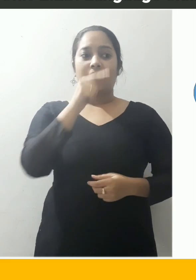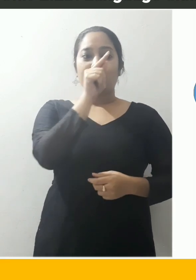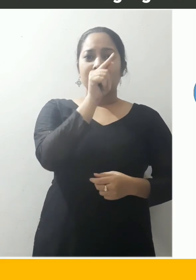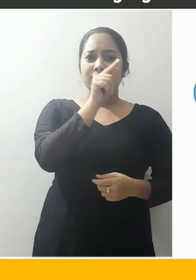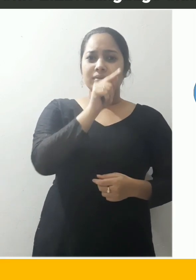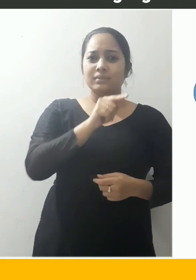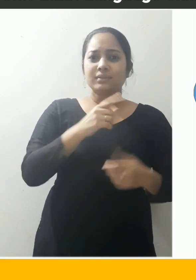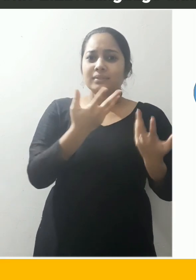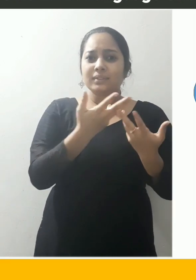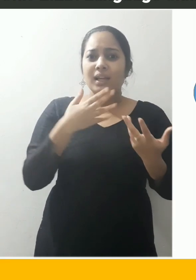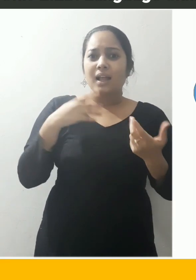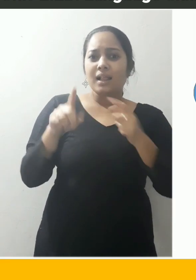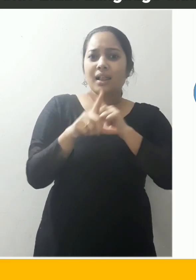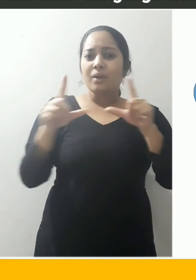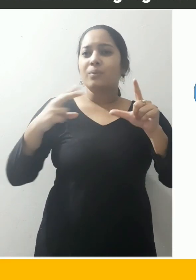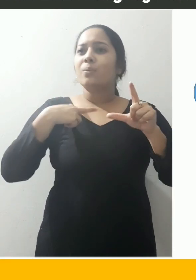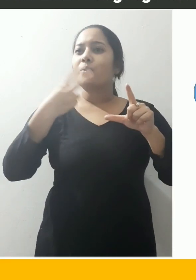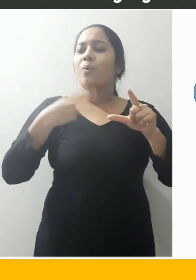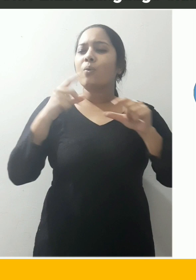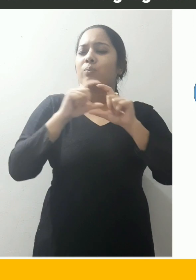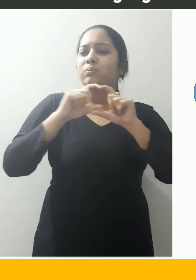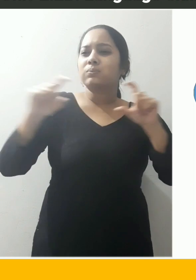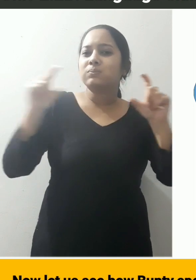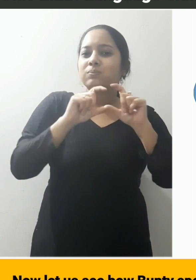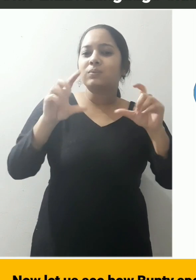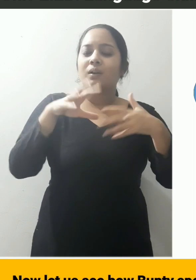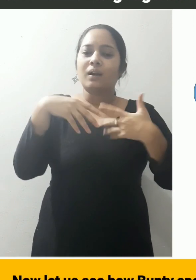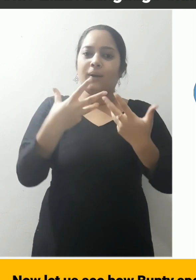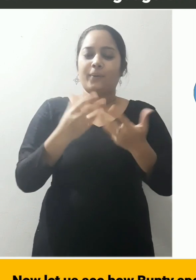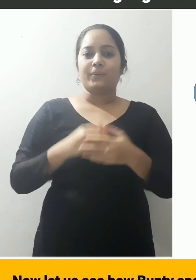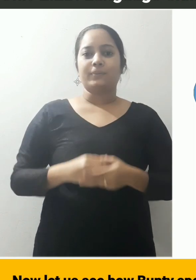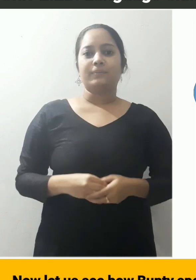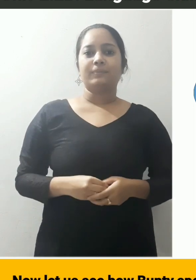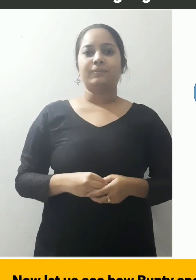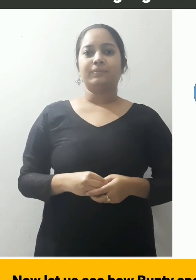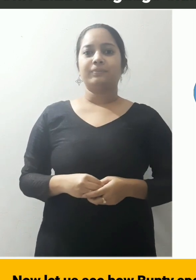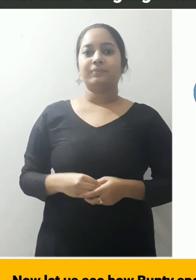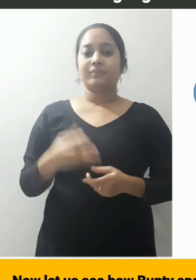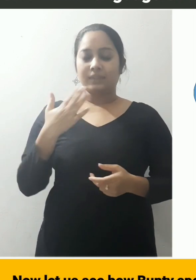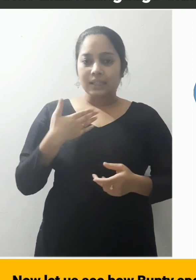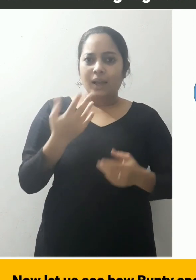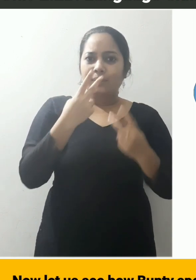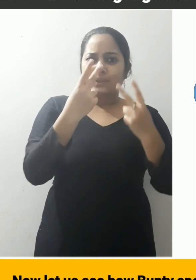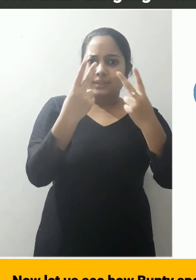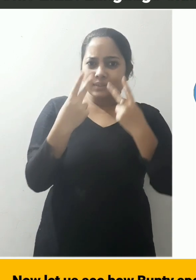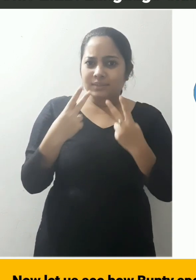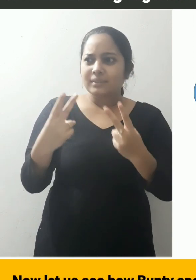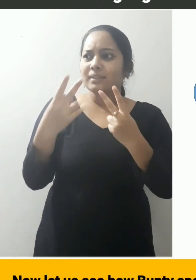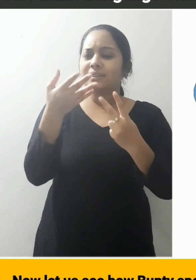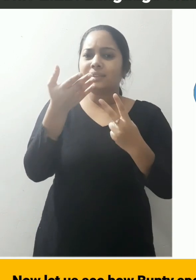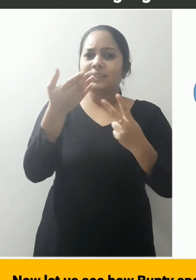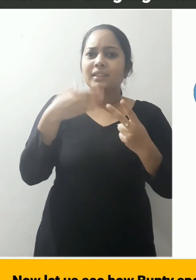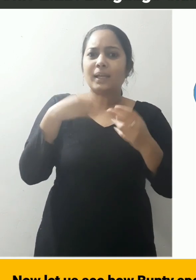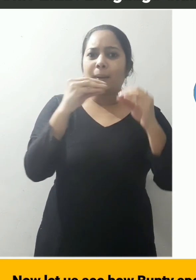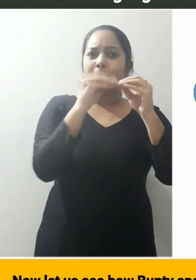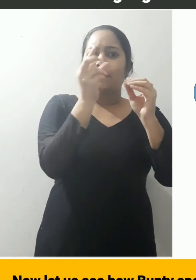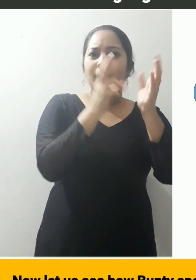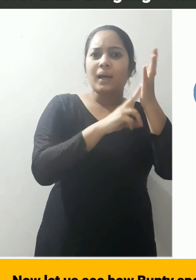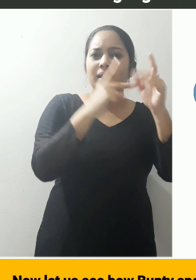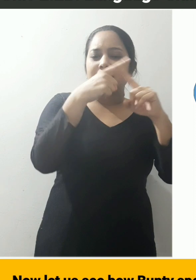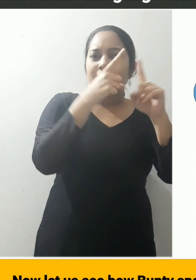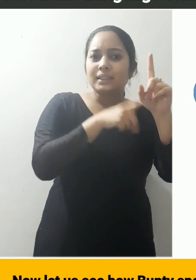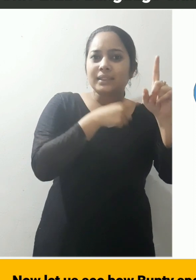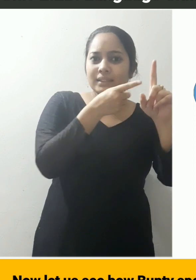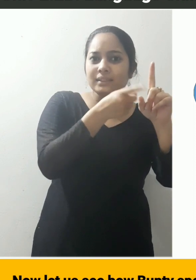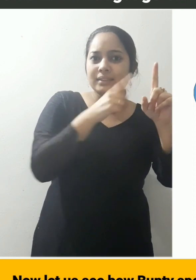Tips to improve your fluency. Now let us see how Bunty speaks with Mrs. Ghosh in